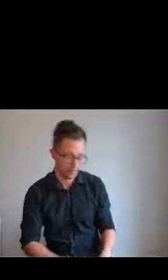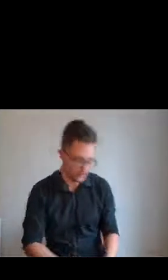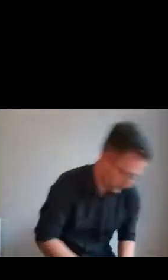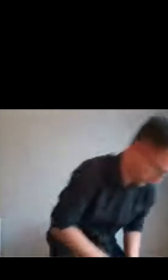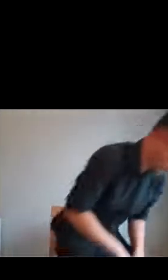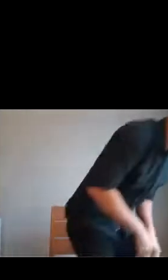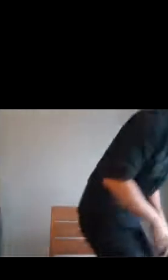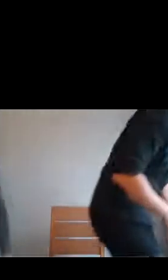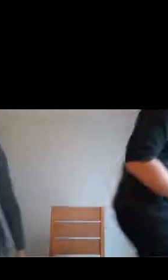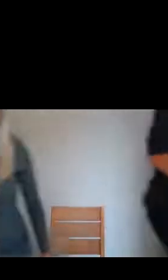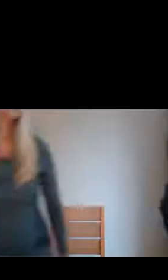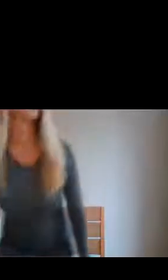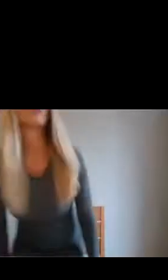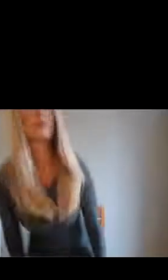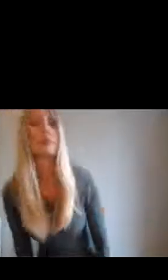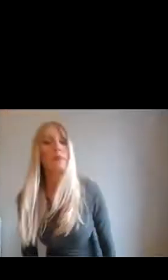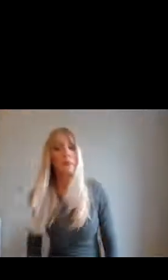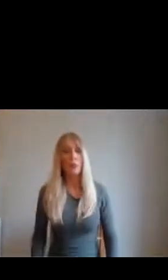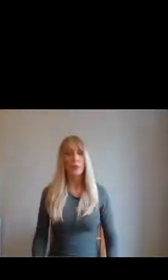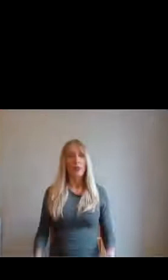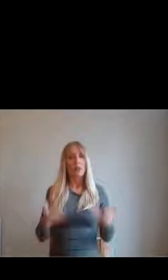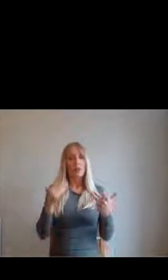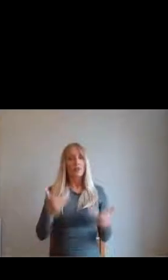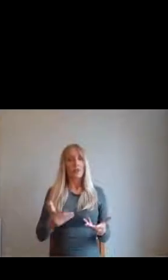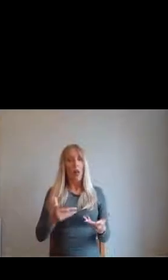So just to recap on that section,